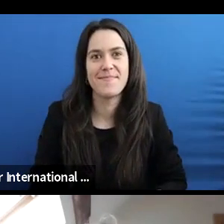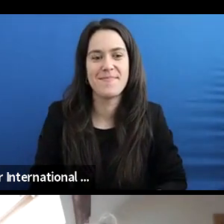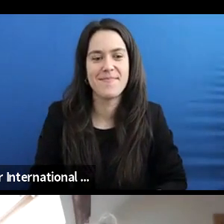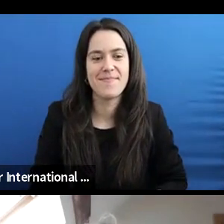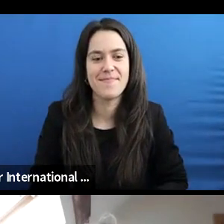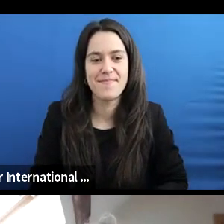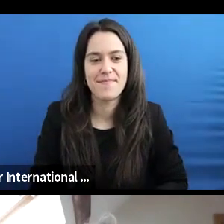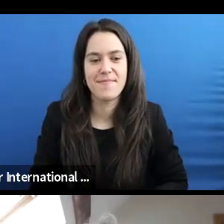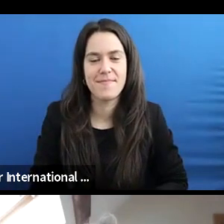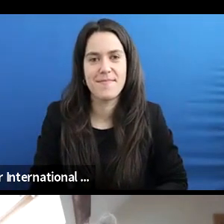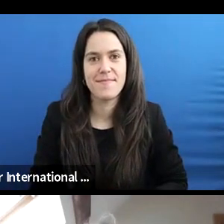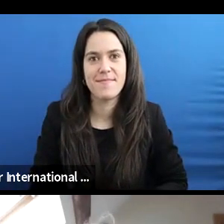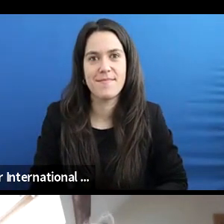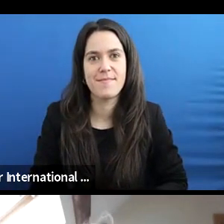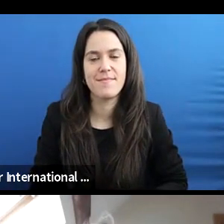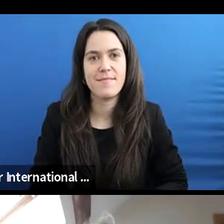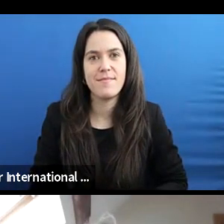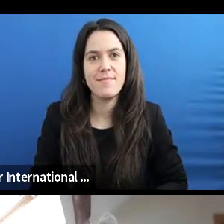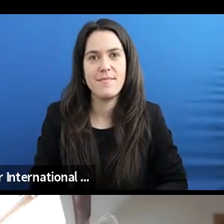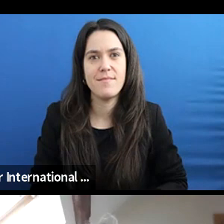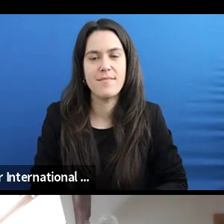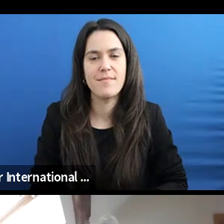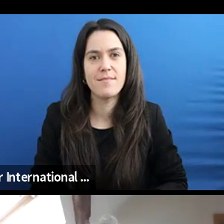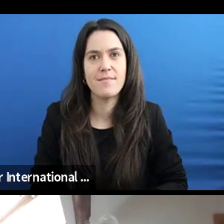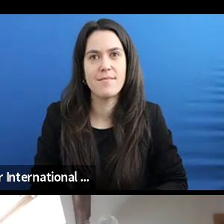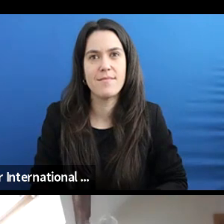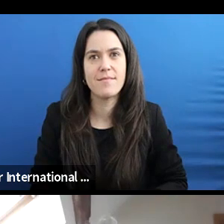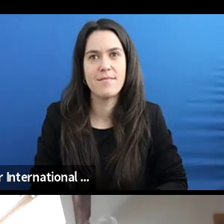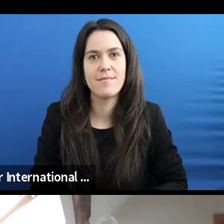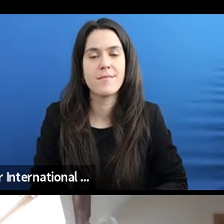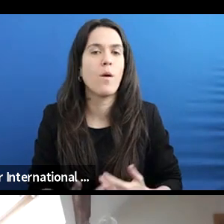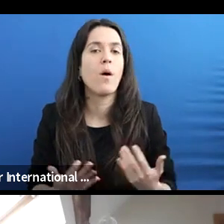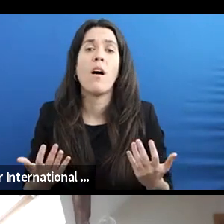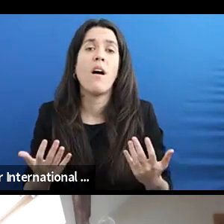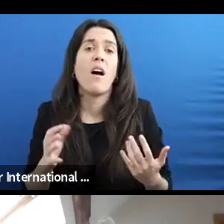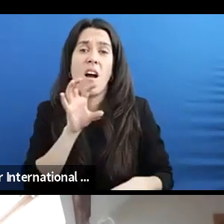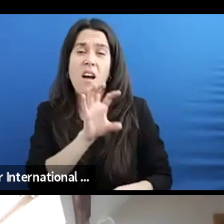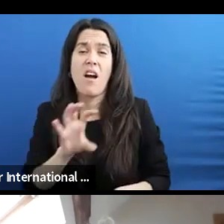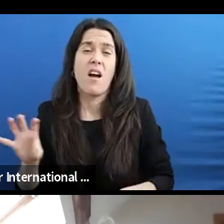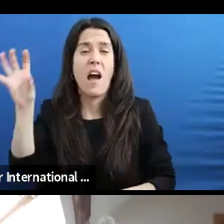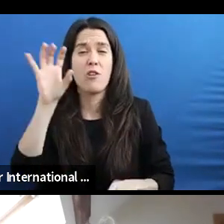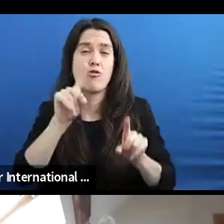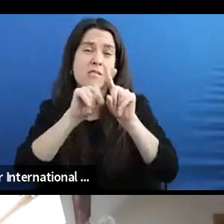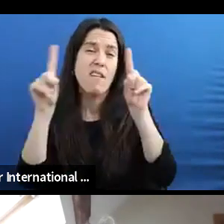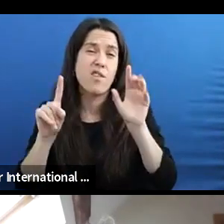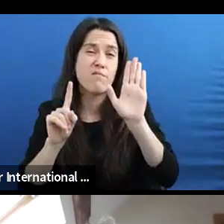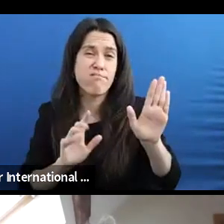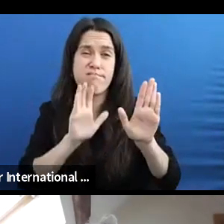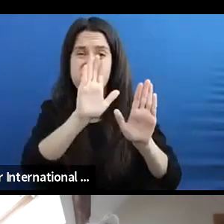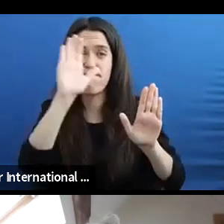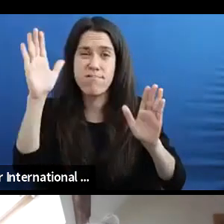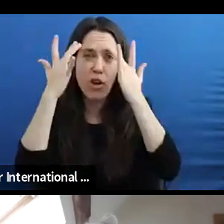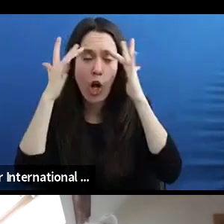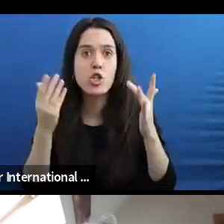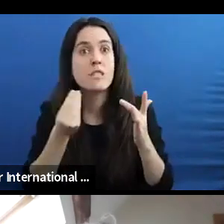I know we have different culture, we are from different countries. In some, culture